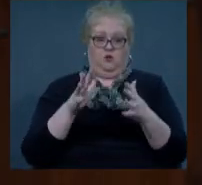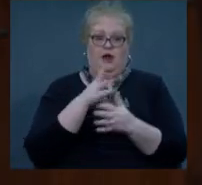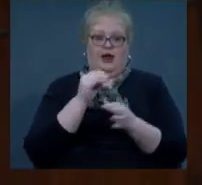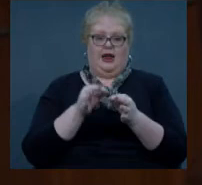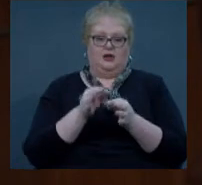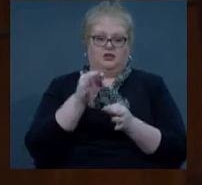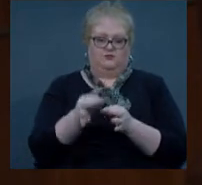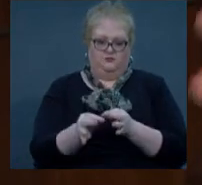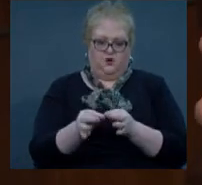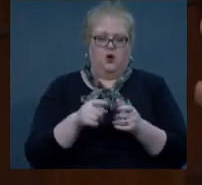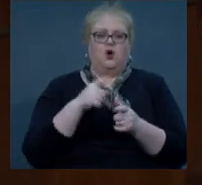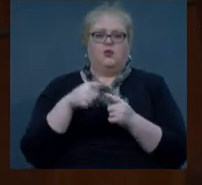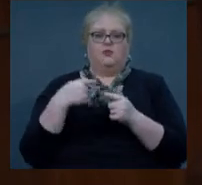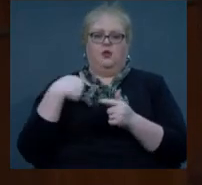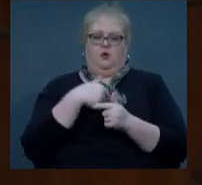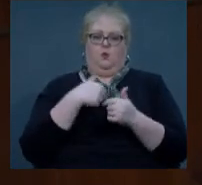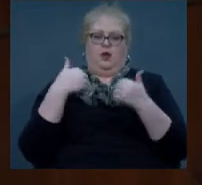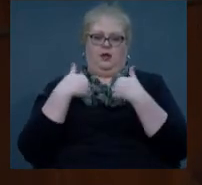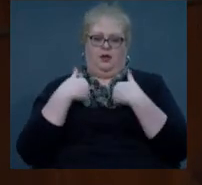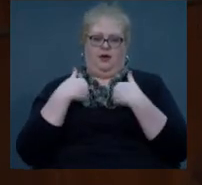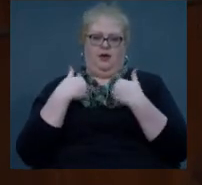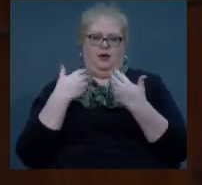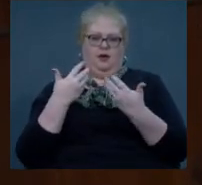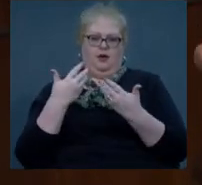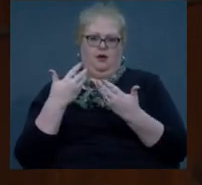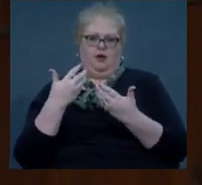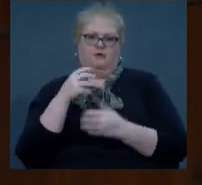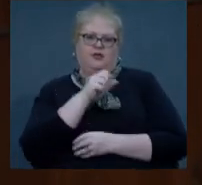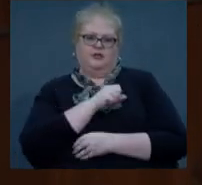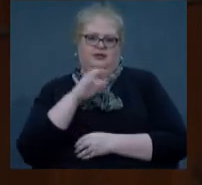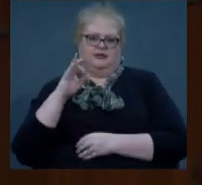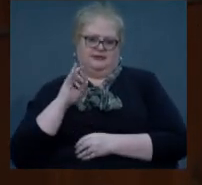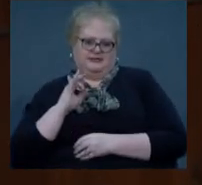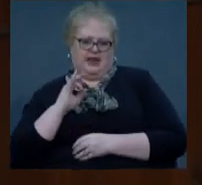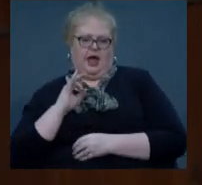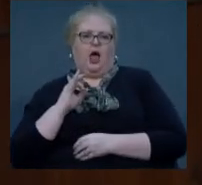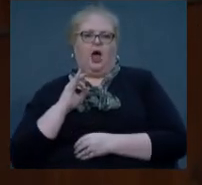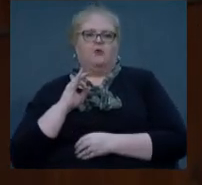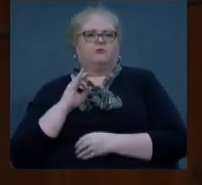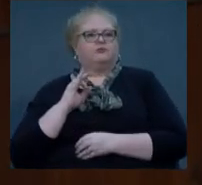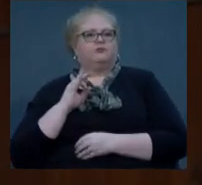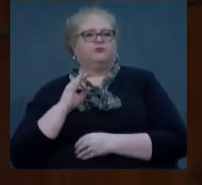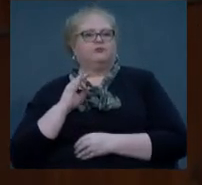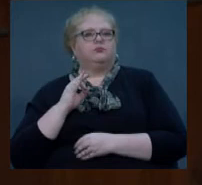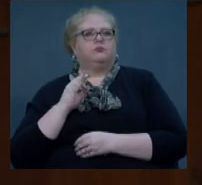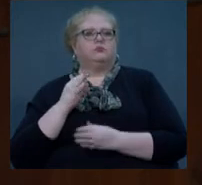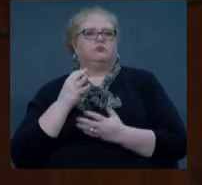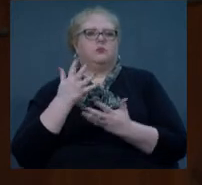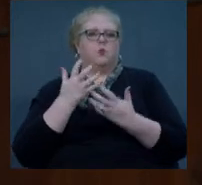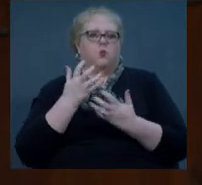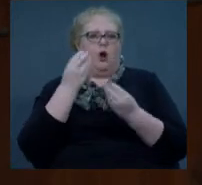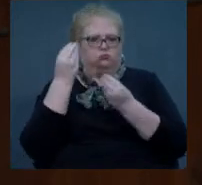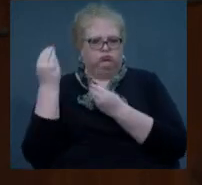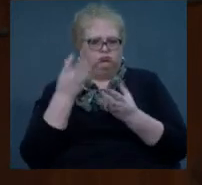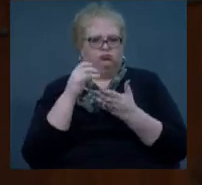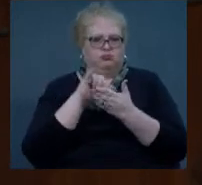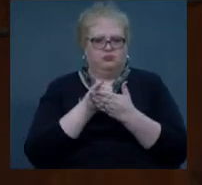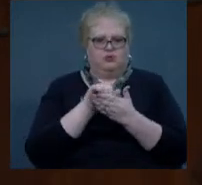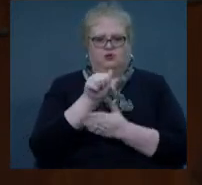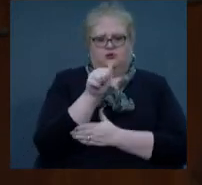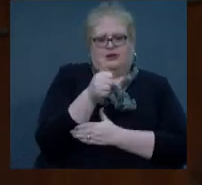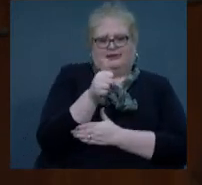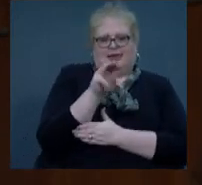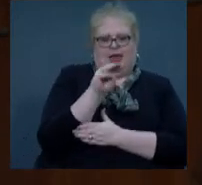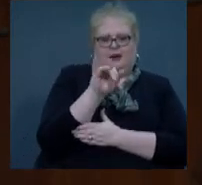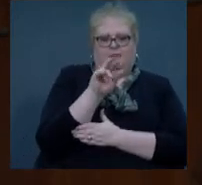at the urging of staff, asked the chair to say it's a 10-minute ruling on either side. So I didn't know if that needs to be codified or not. You know, someone